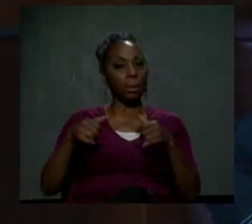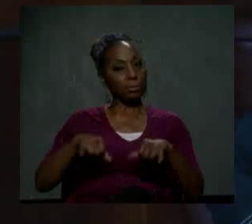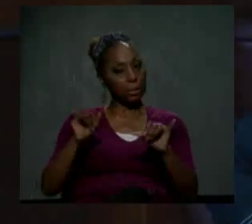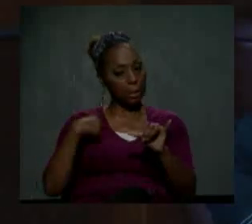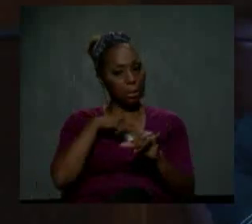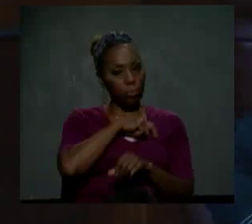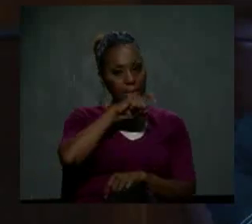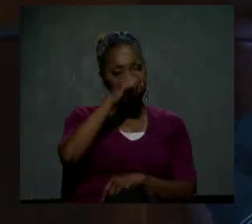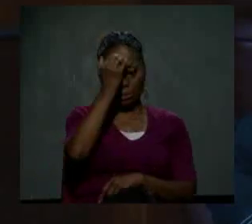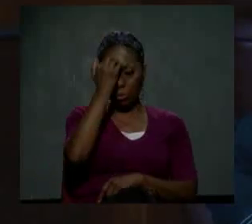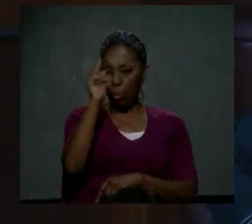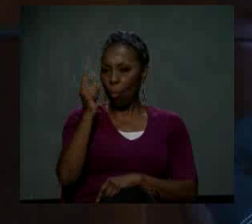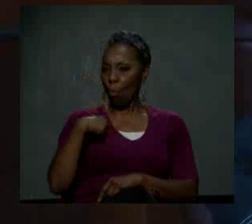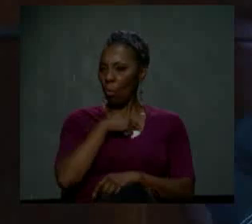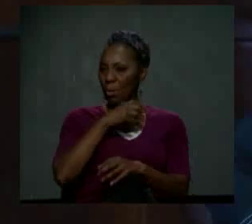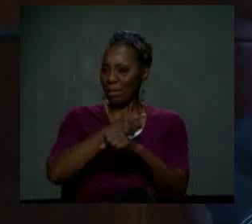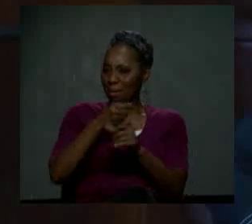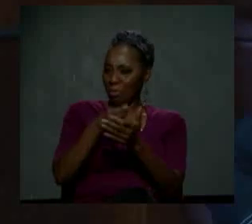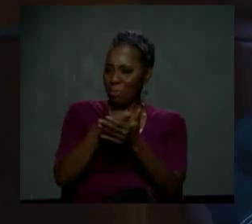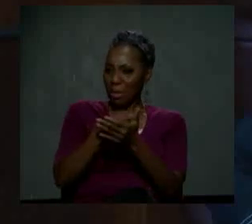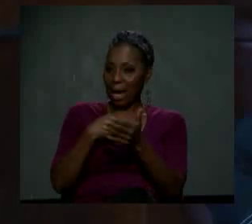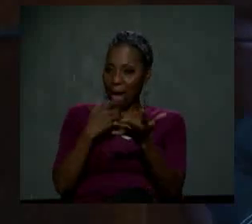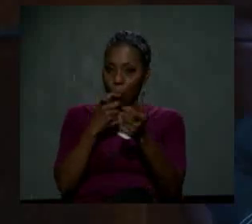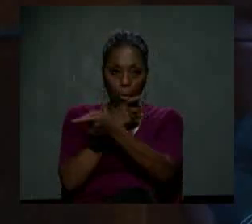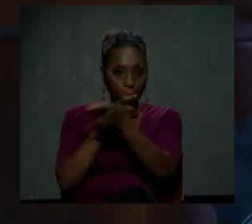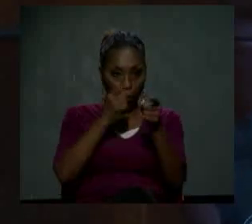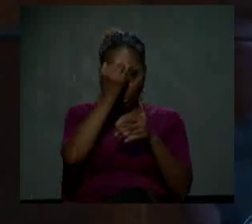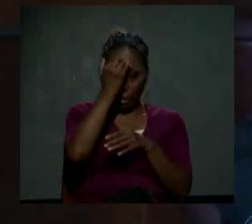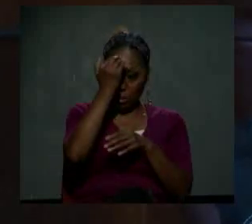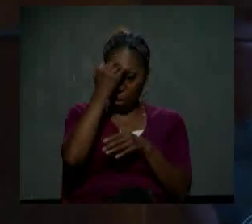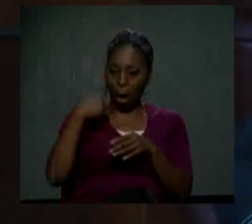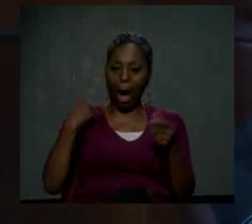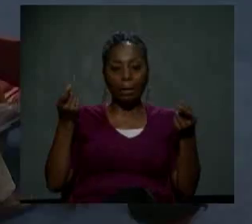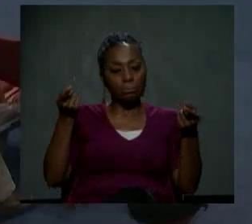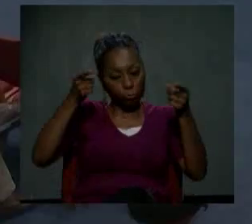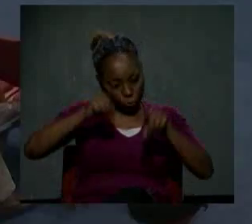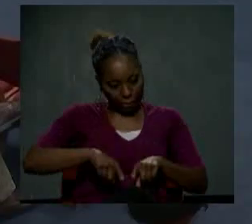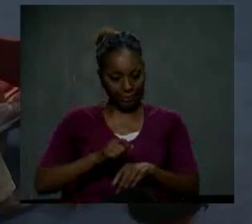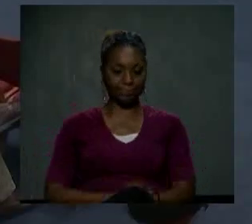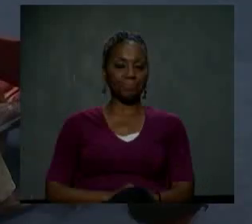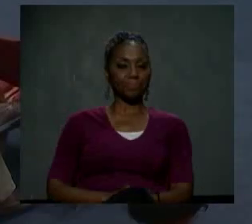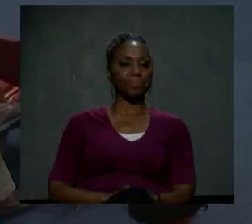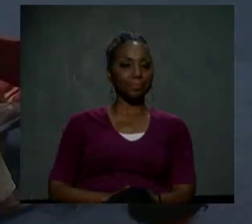we need to know where the money's coming from. I just want everybody to know that I'm on the same page.